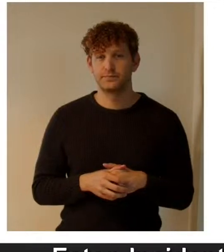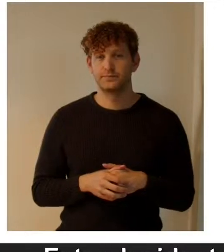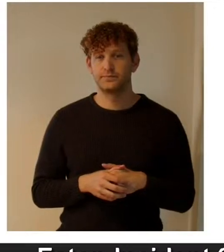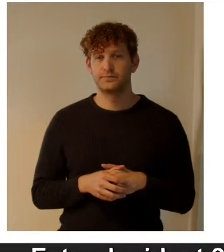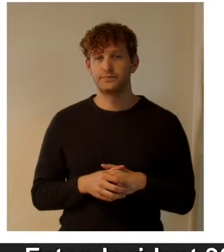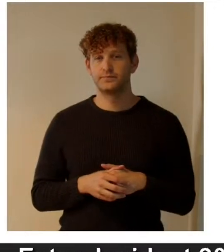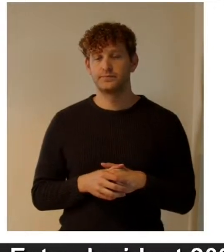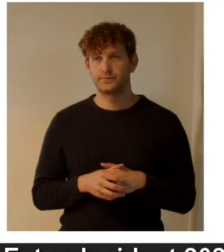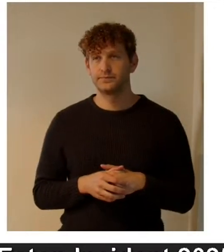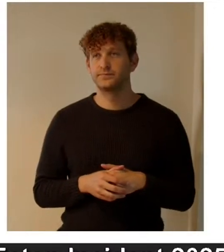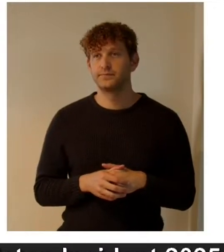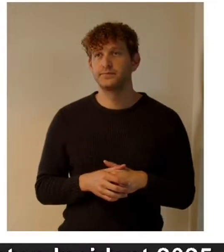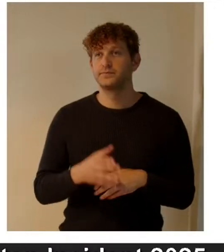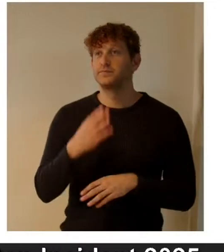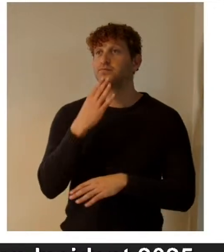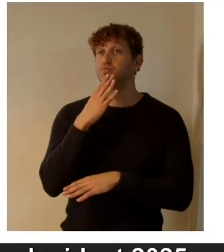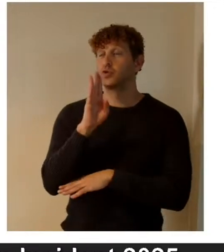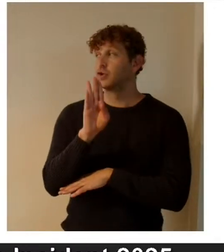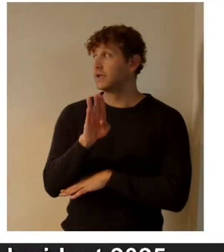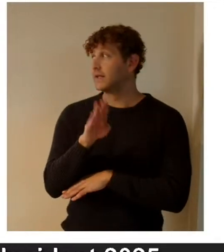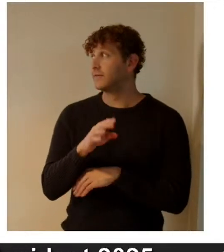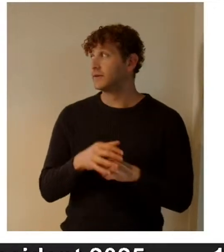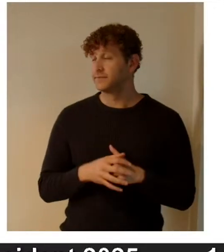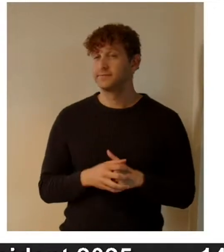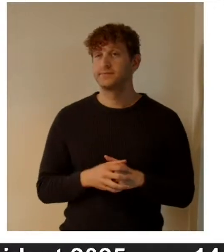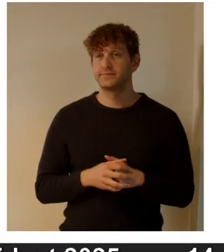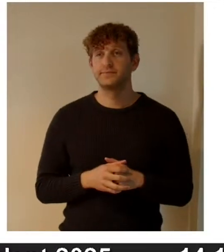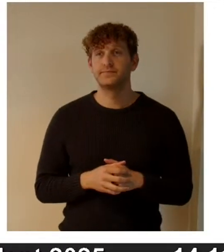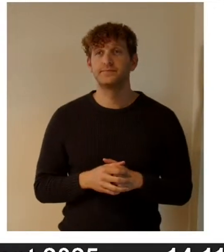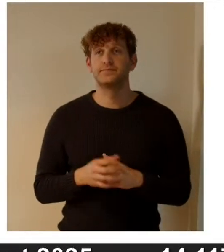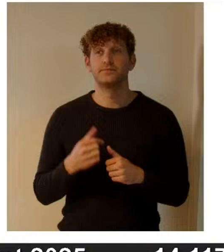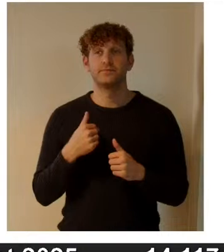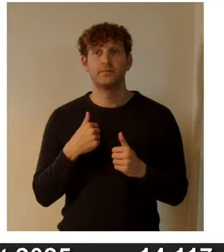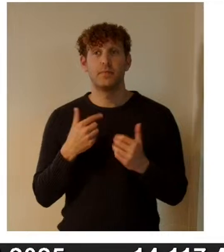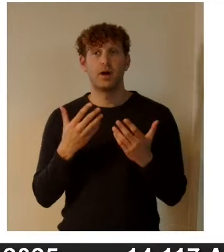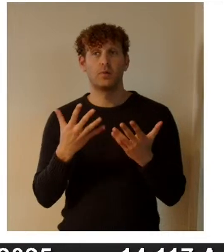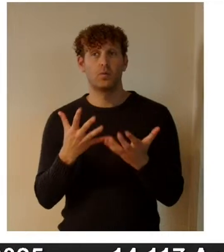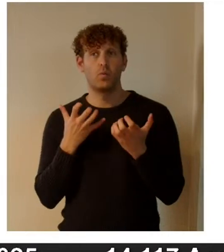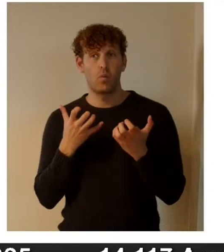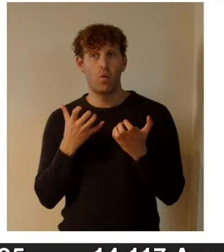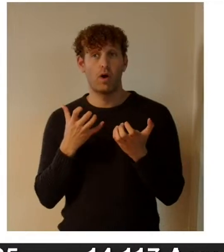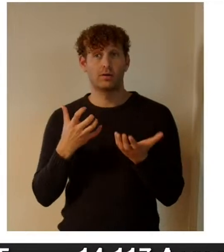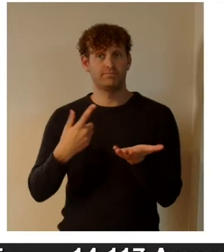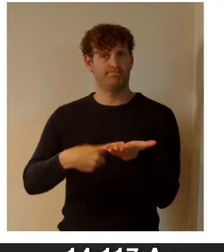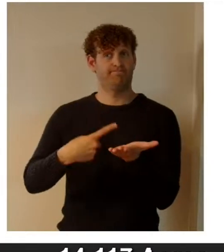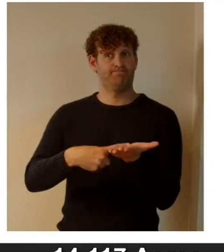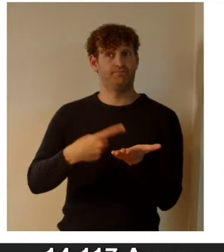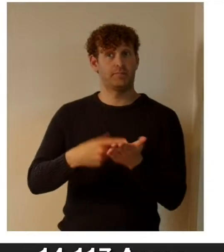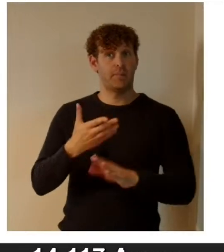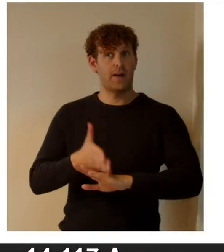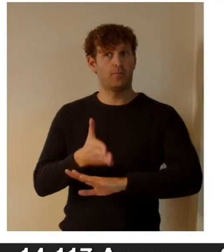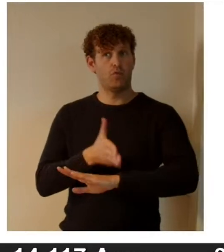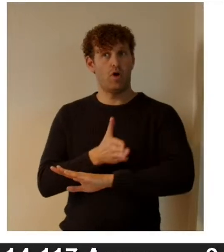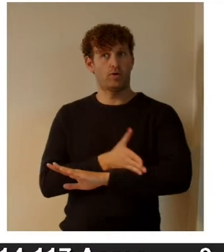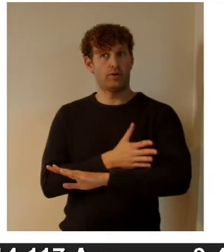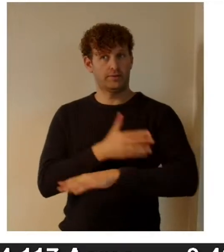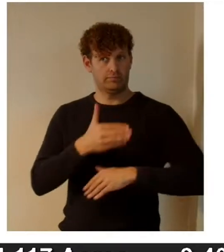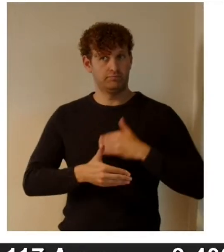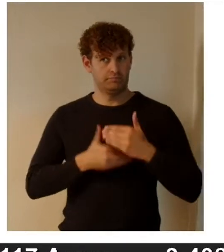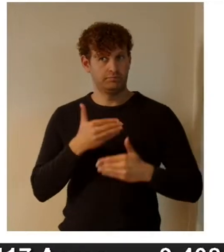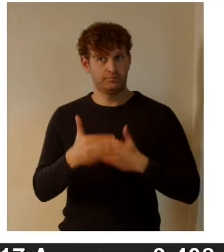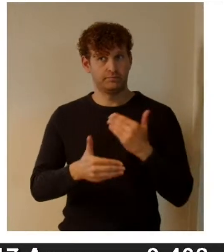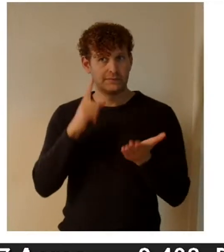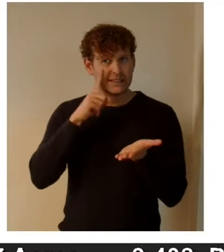Good evening. Today I wanted to speak specifically about progress. So every day more inspections and searches are